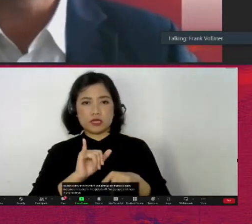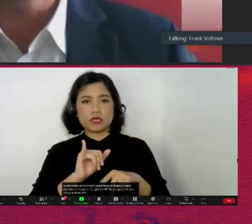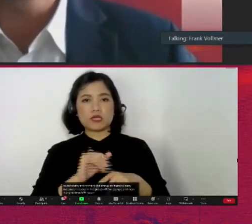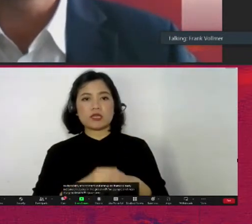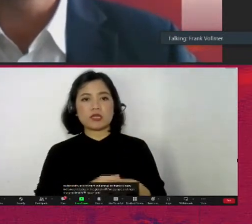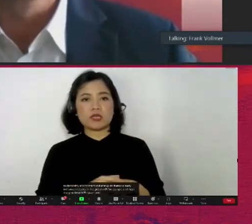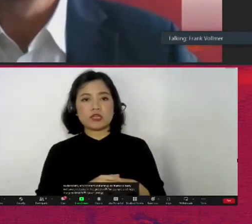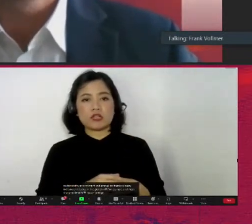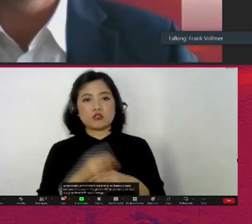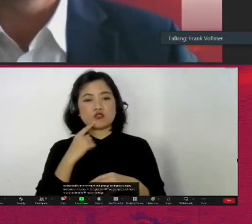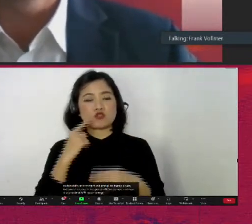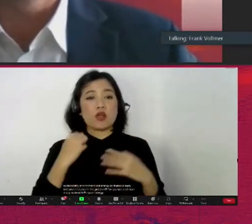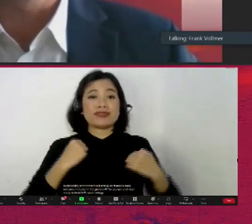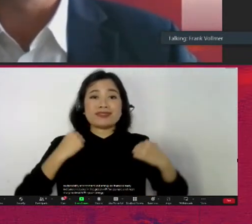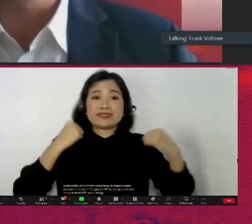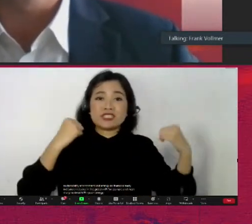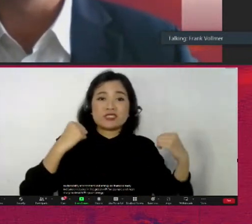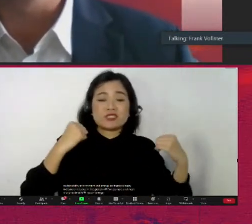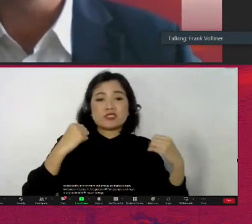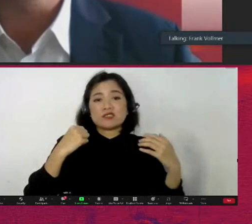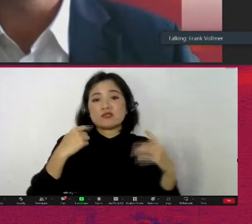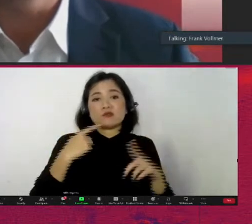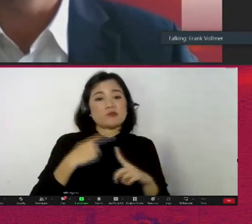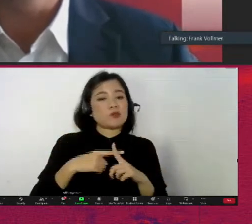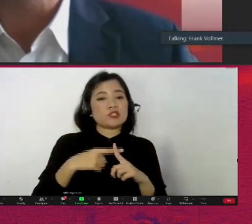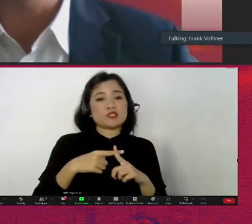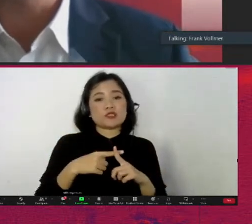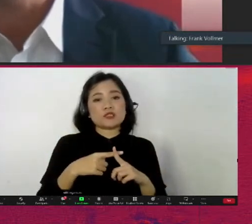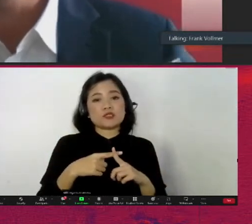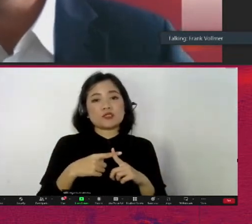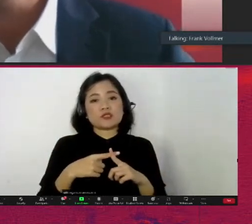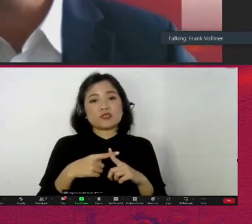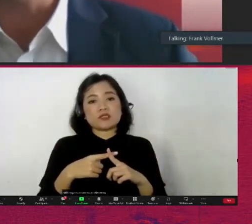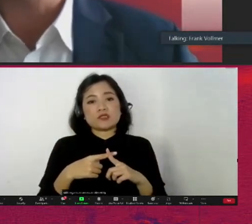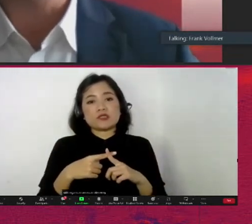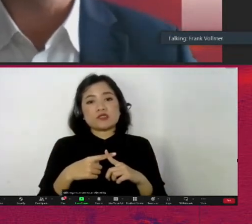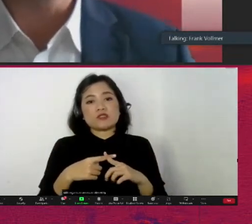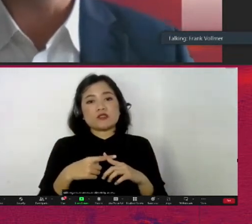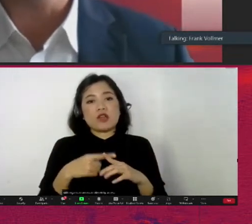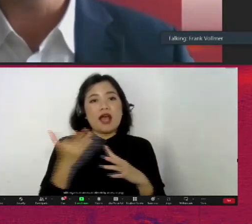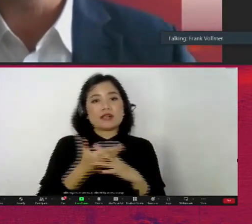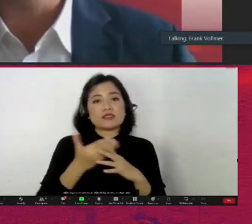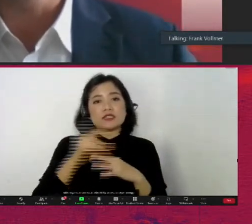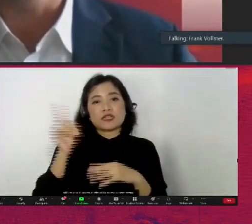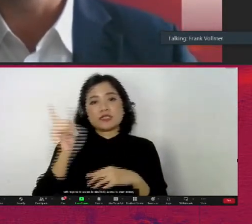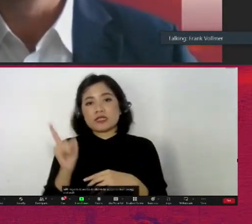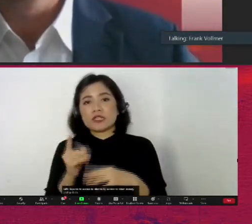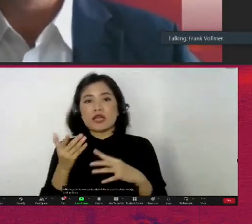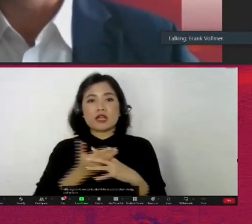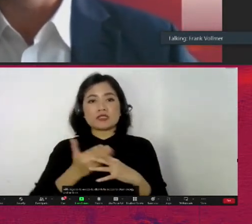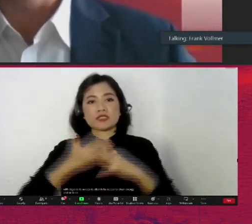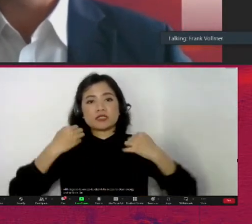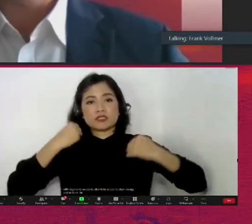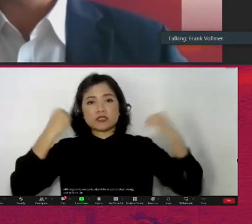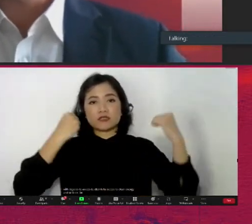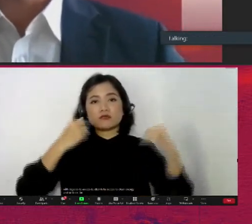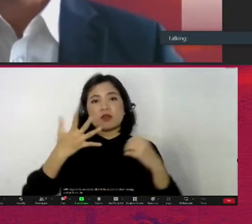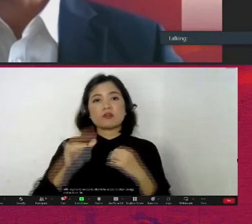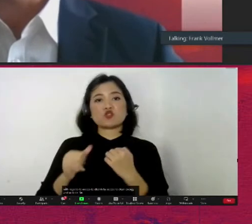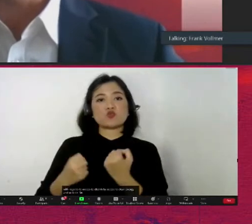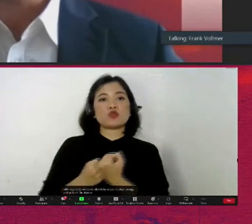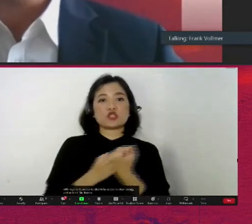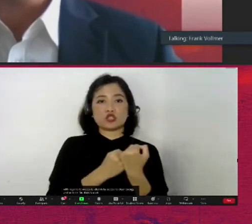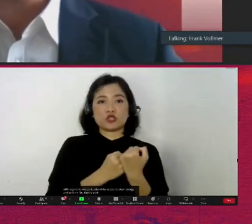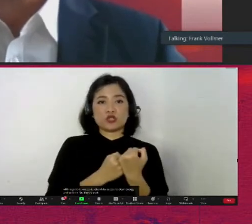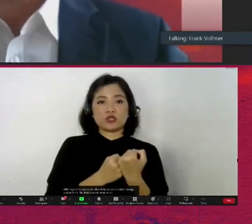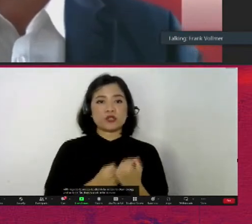MPIs on energy with regards to access to electricity, access to clean energy, and so forth. So